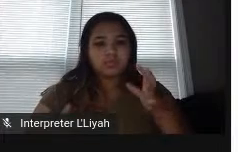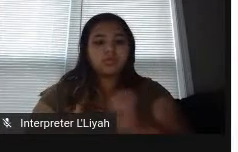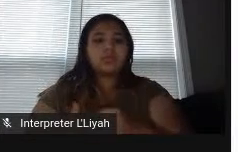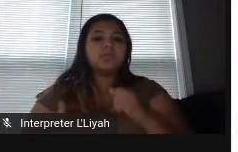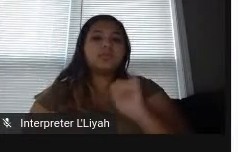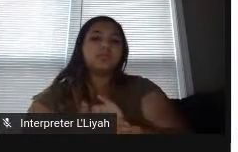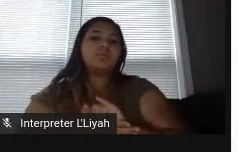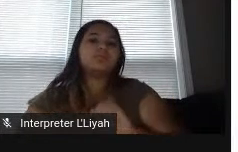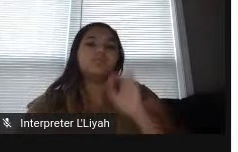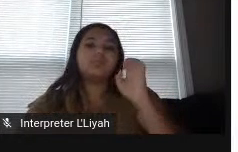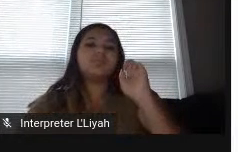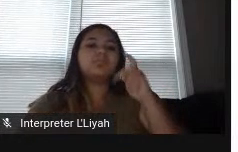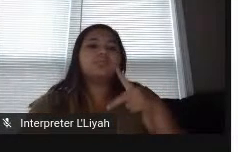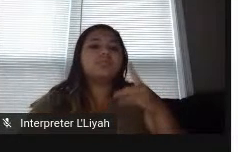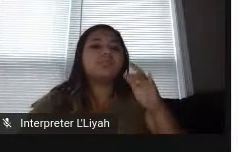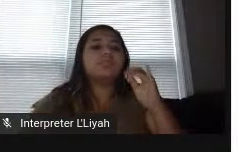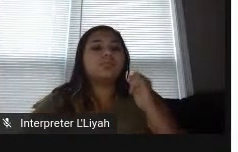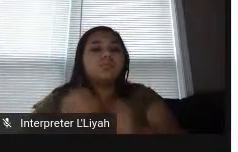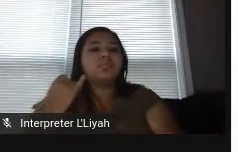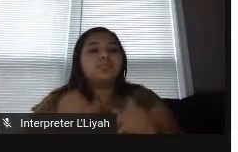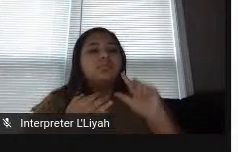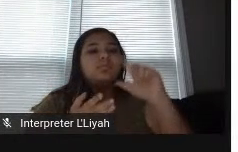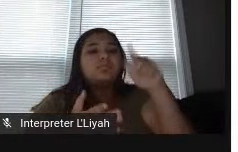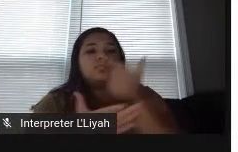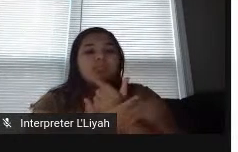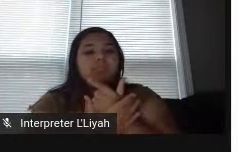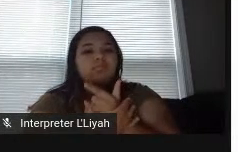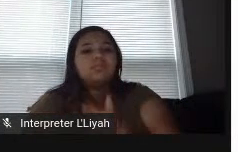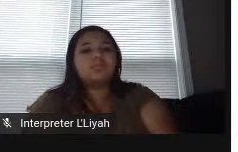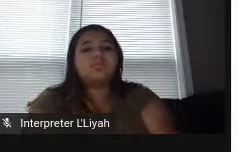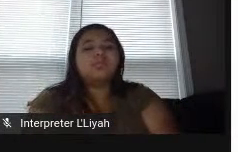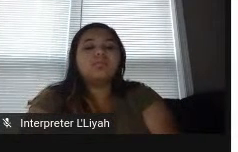But the IEP ends at graduation.